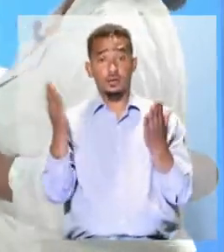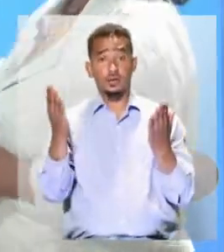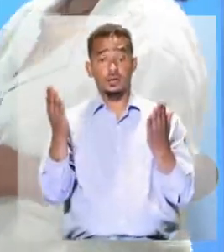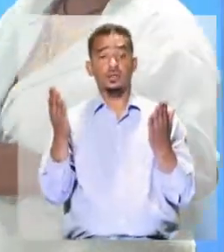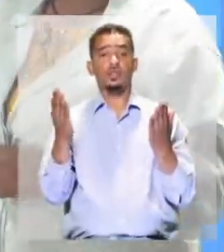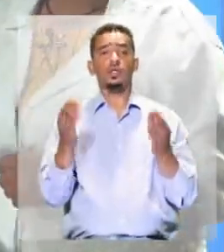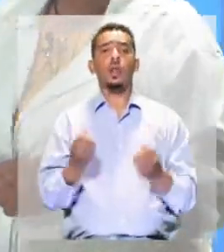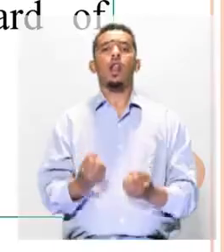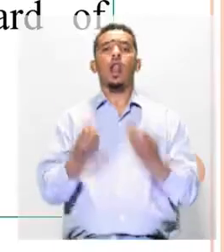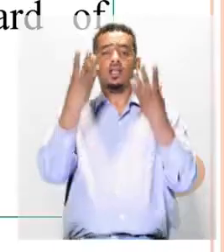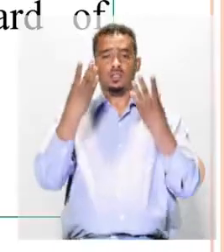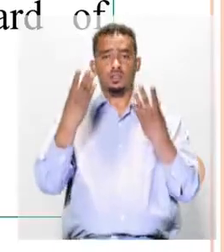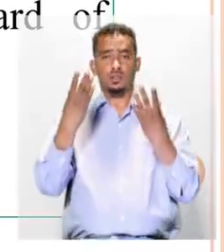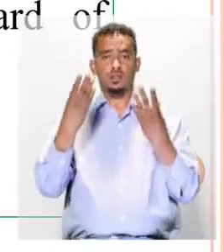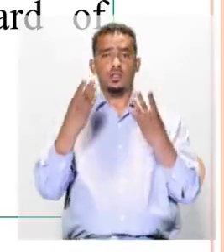family size.